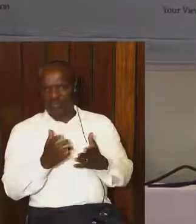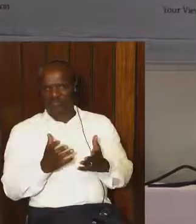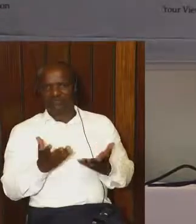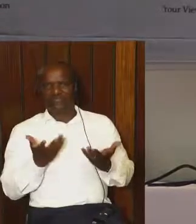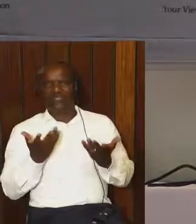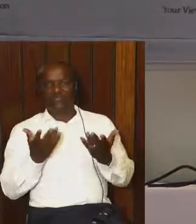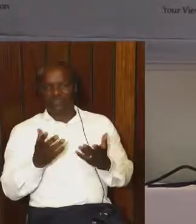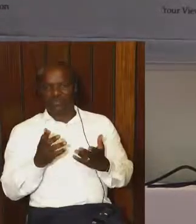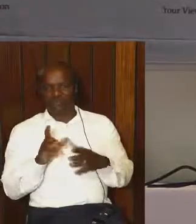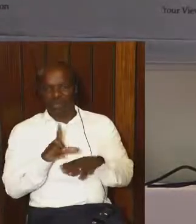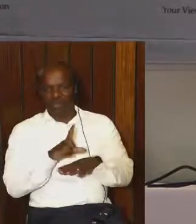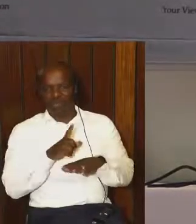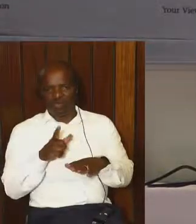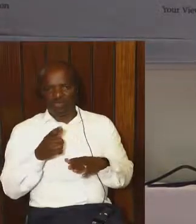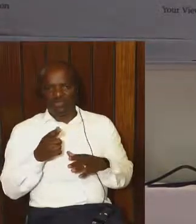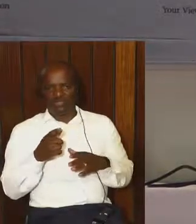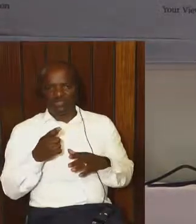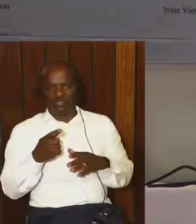we understand